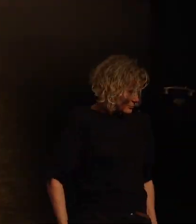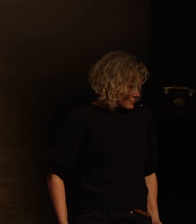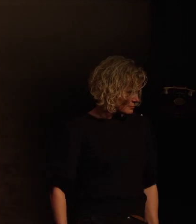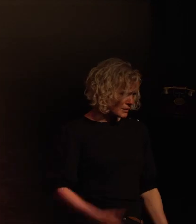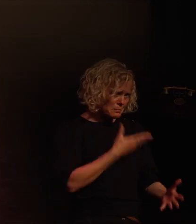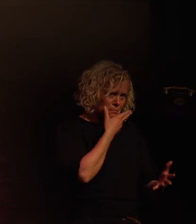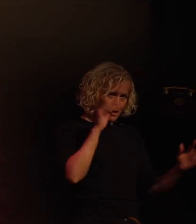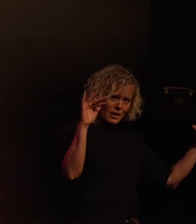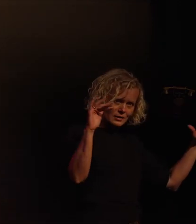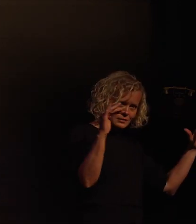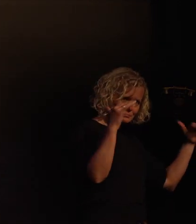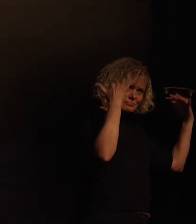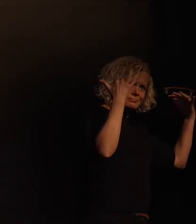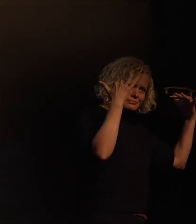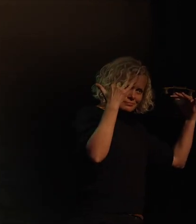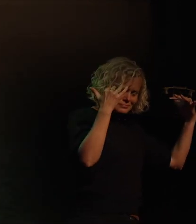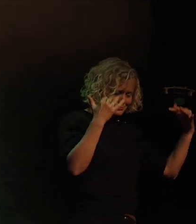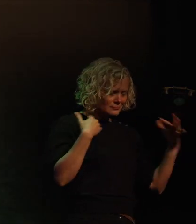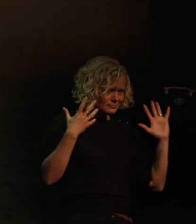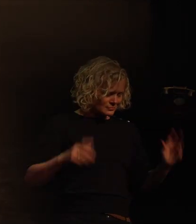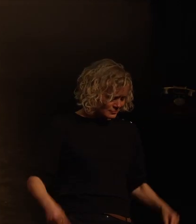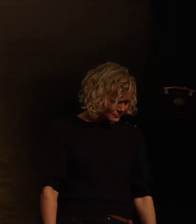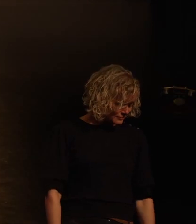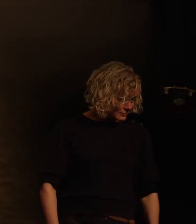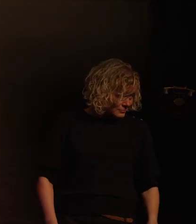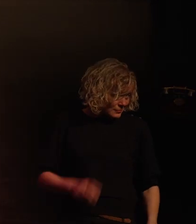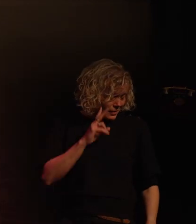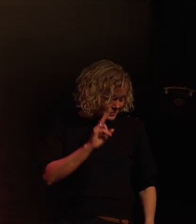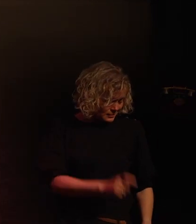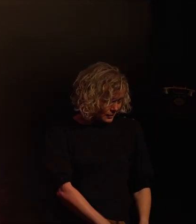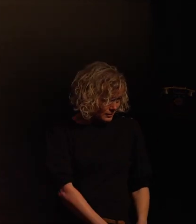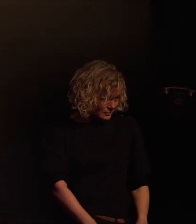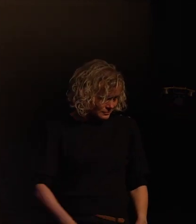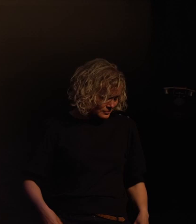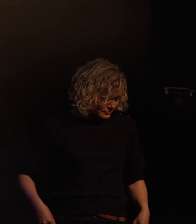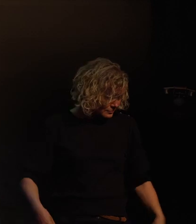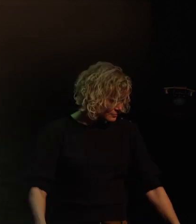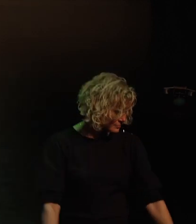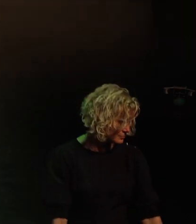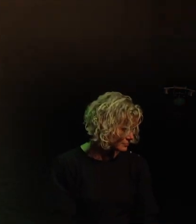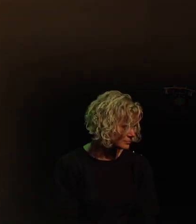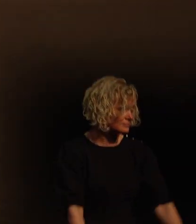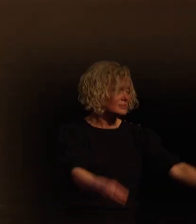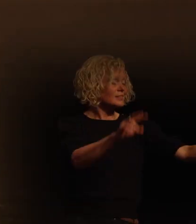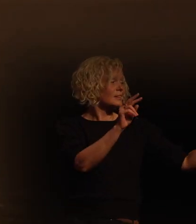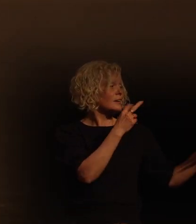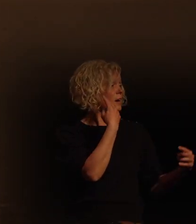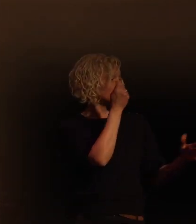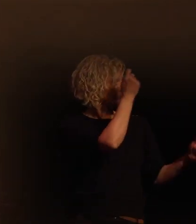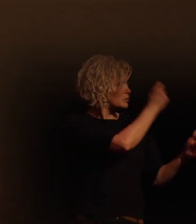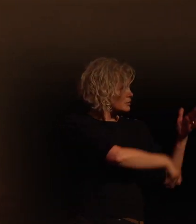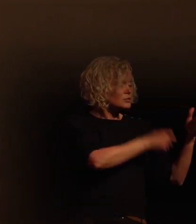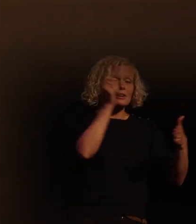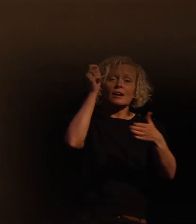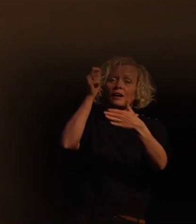disgrace to all of the men. Then she shook the garters, but not for free and gratis. An inch or two, and then she knows when